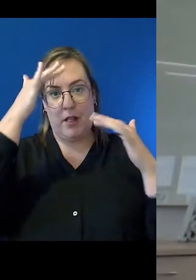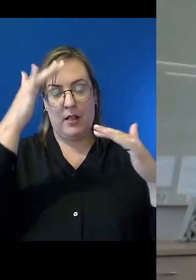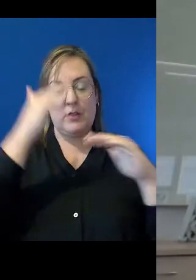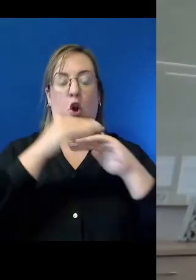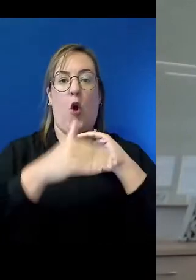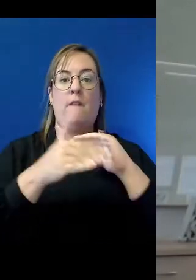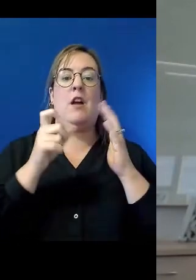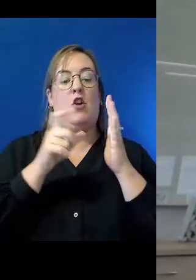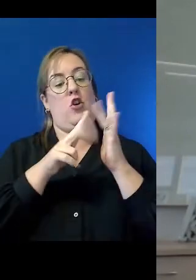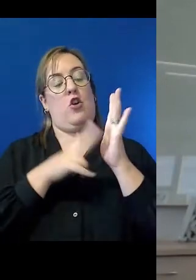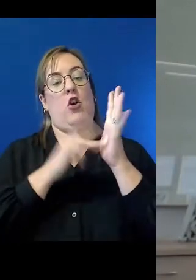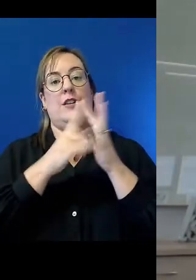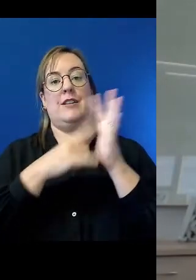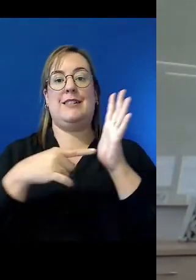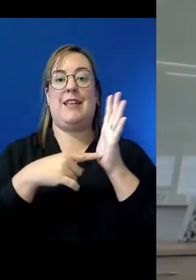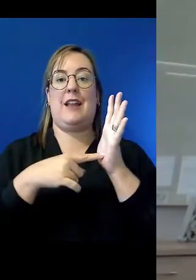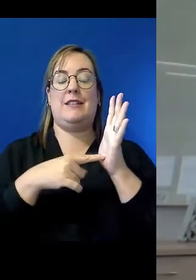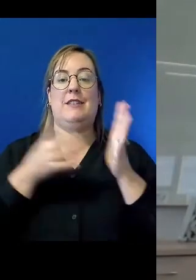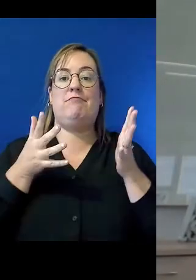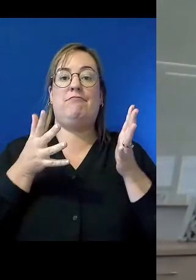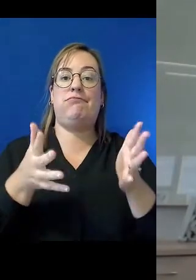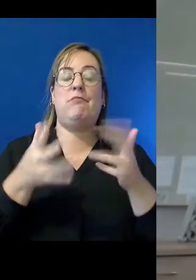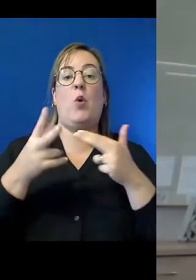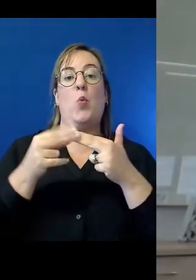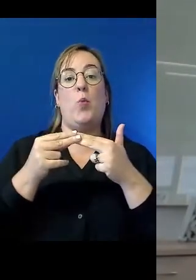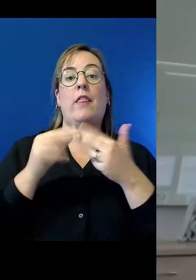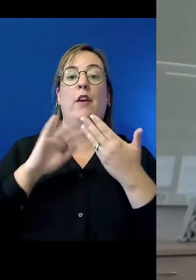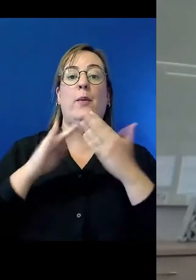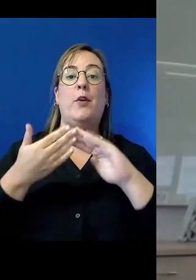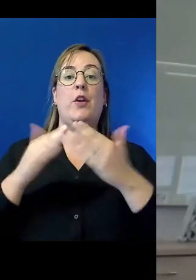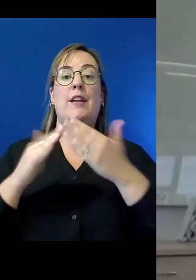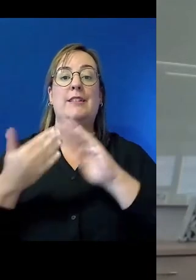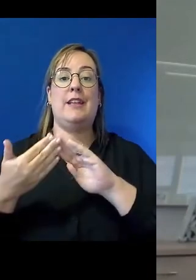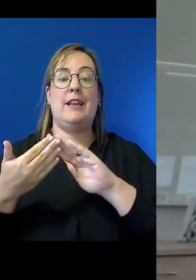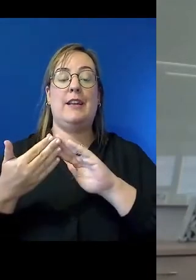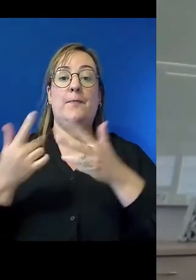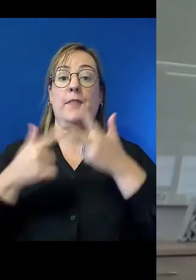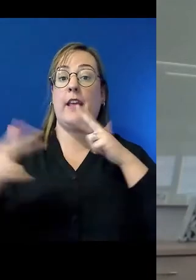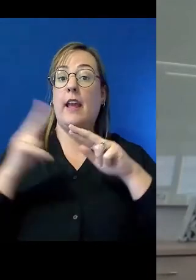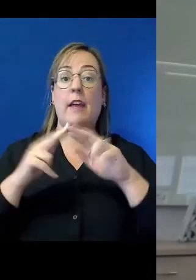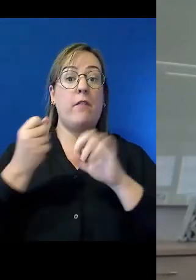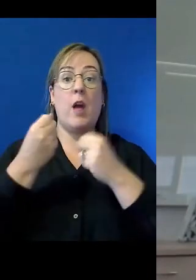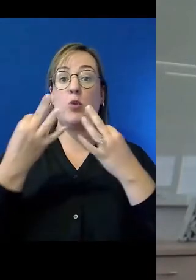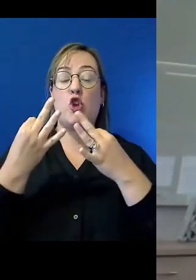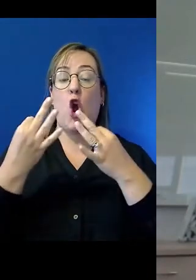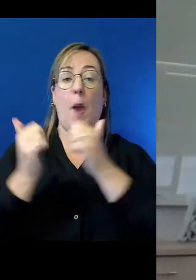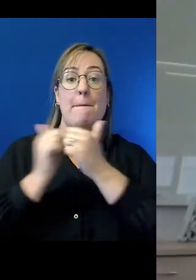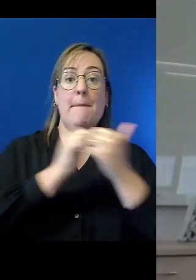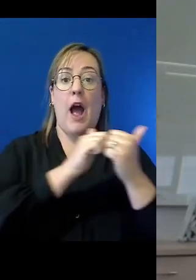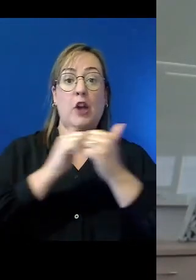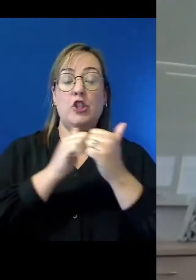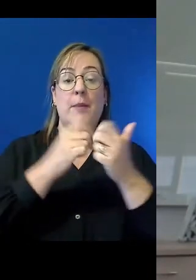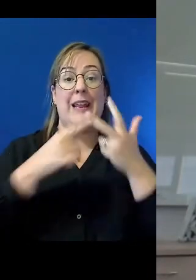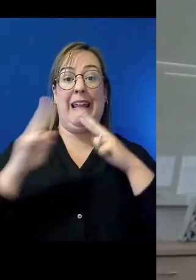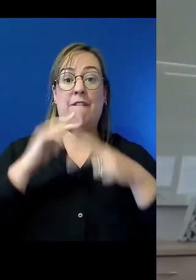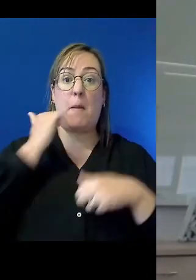so important. If we lose the trust and confidence of our community partners, which we lost the trust of Maori in